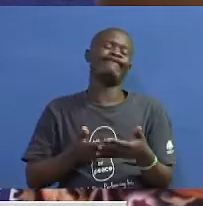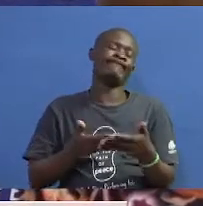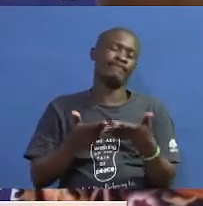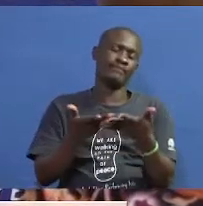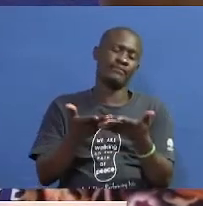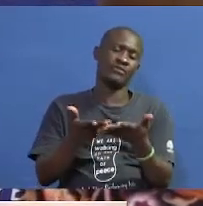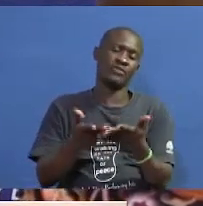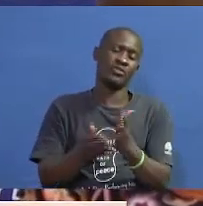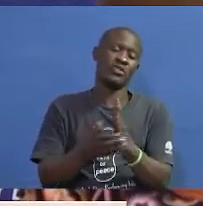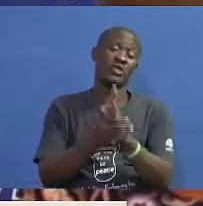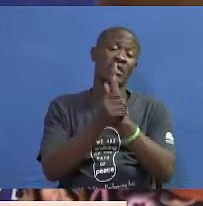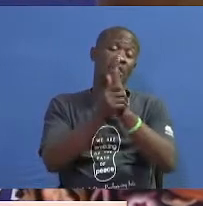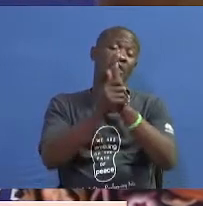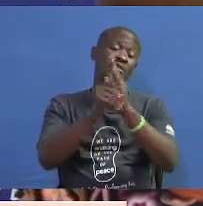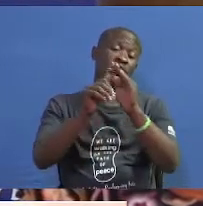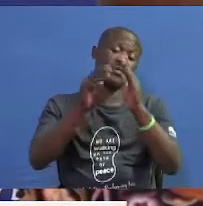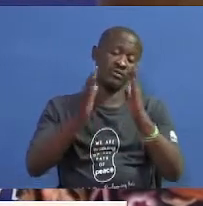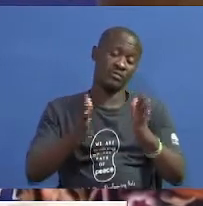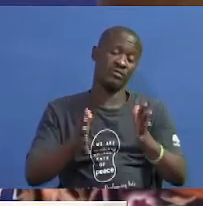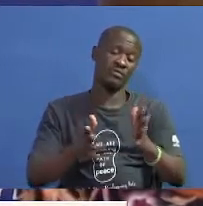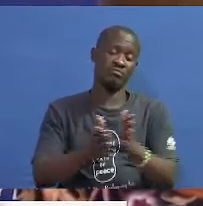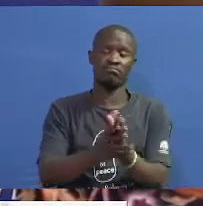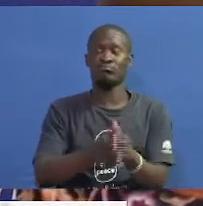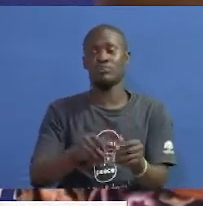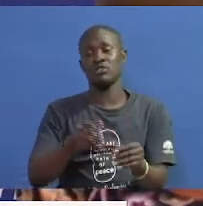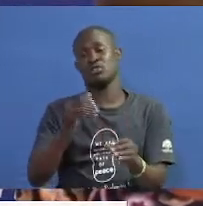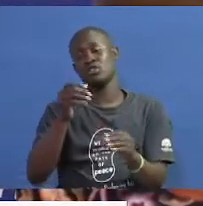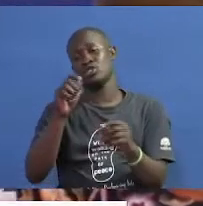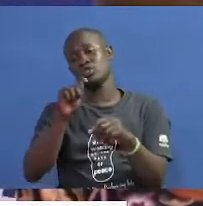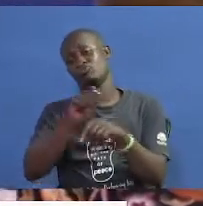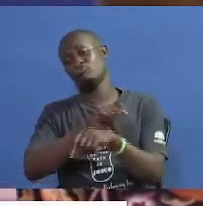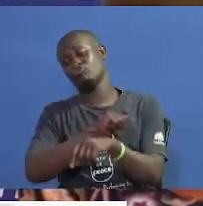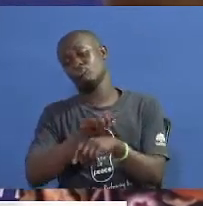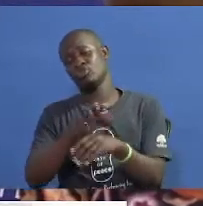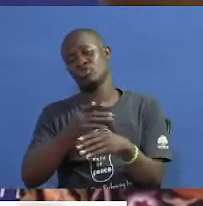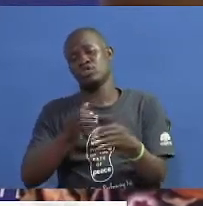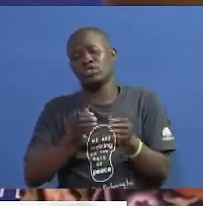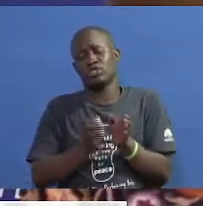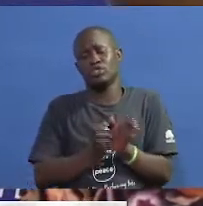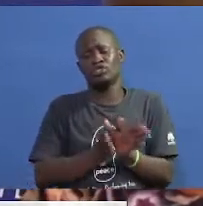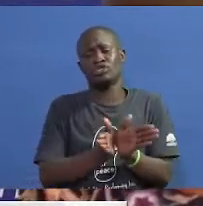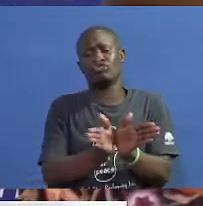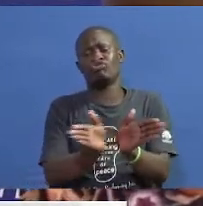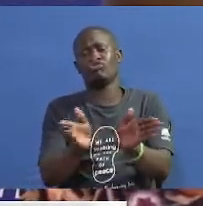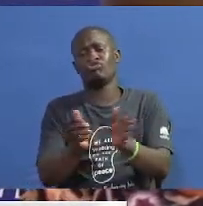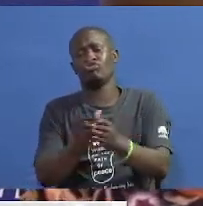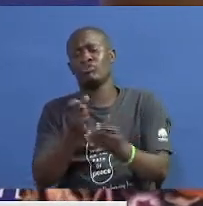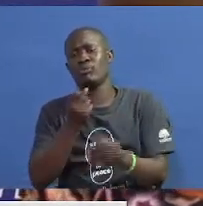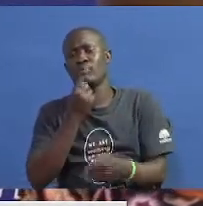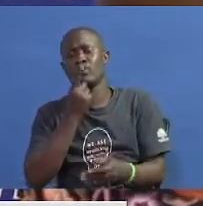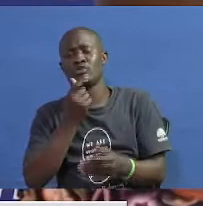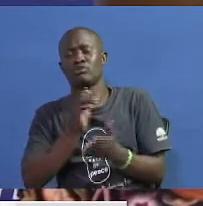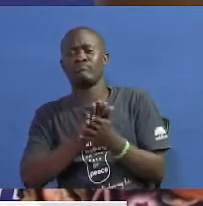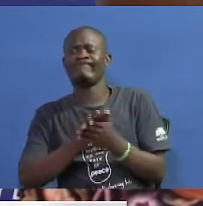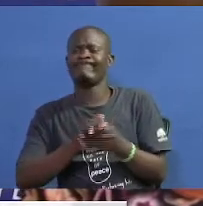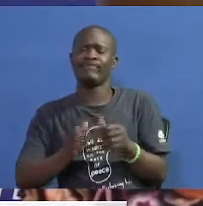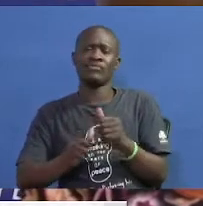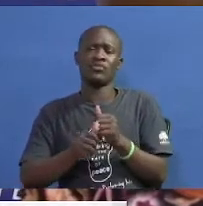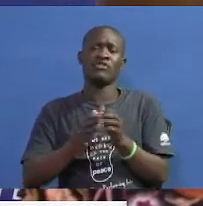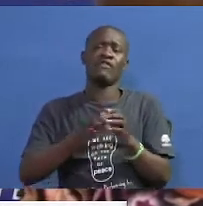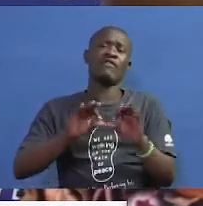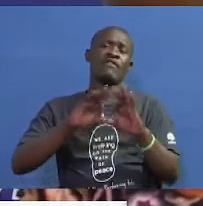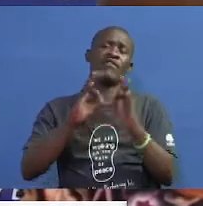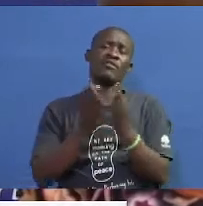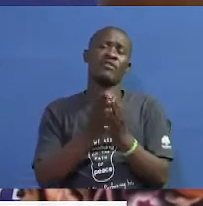provide expert education and training in general medicine, acute care medicine, emergency,